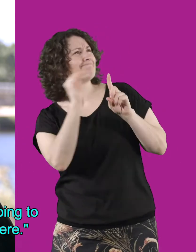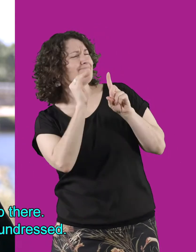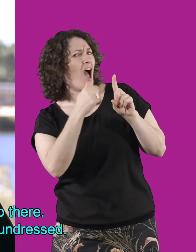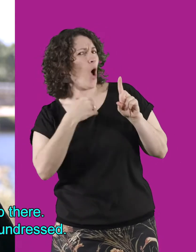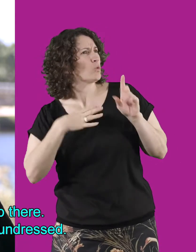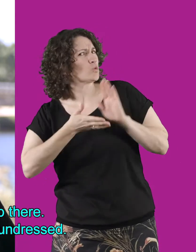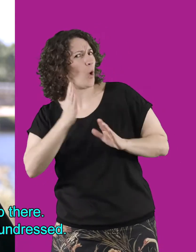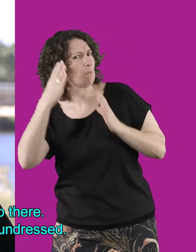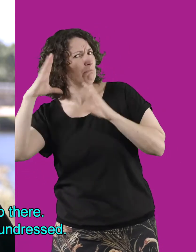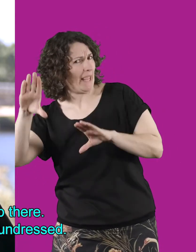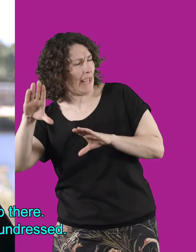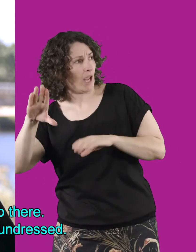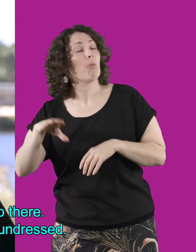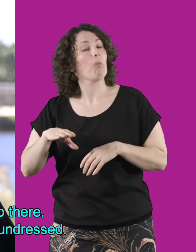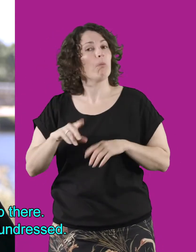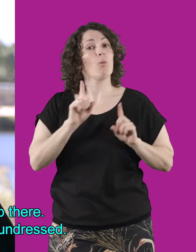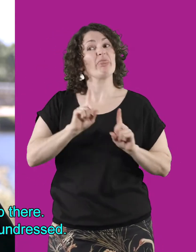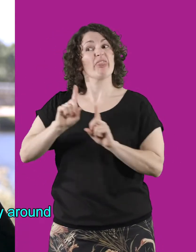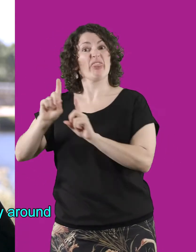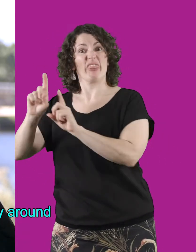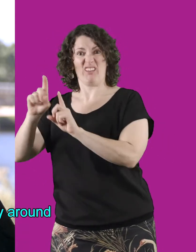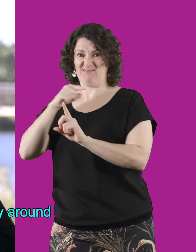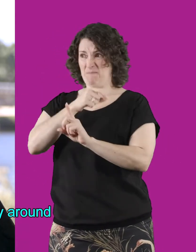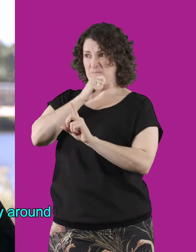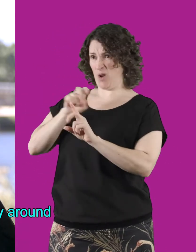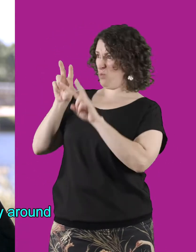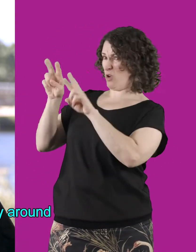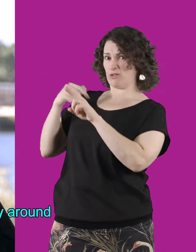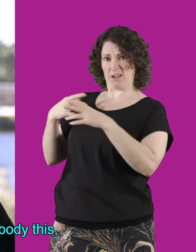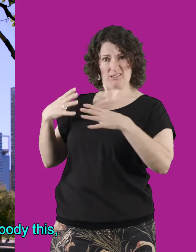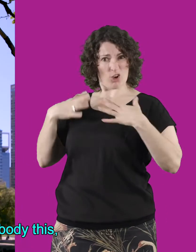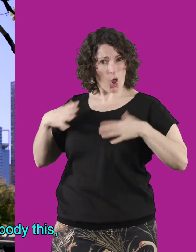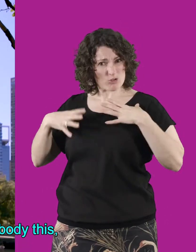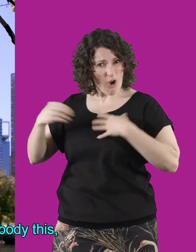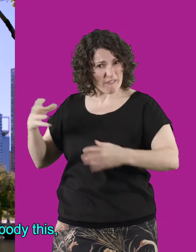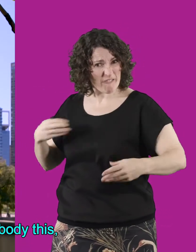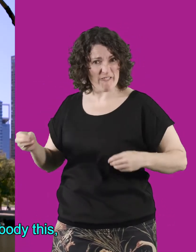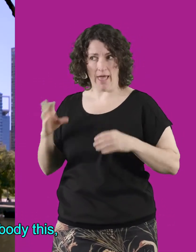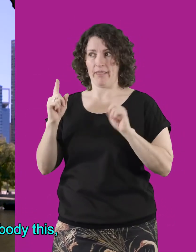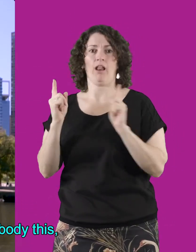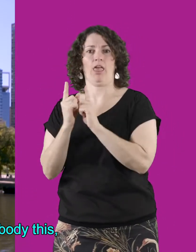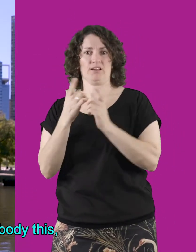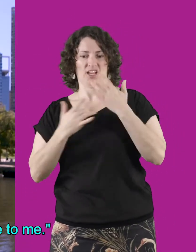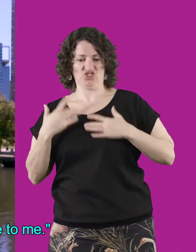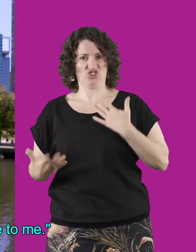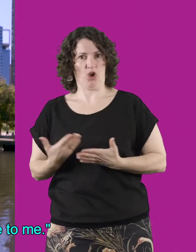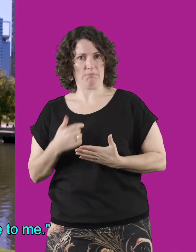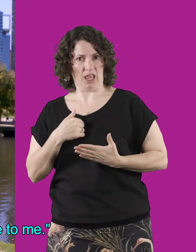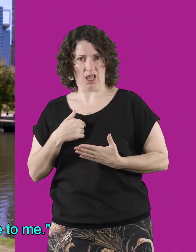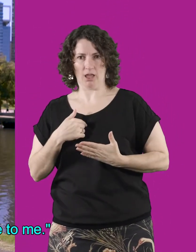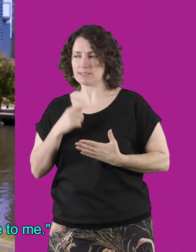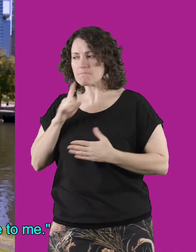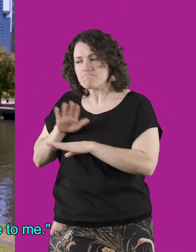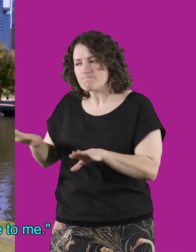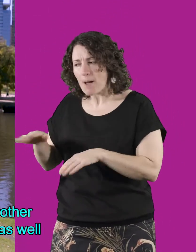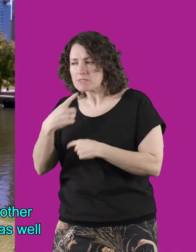there." So he took me up there. He watched me get undressed. He had a little play around with me. He said, "Don't ever tell anybody this, what you've done